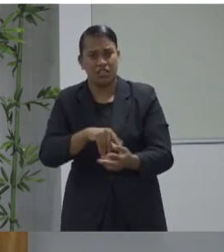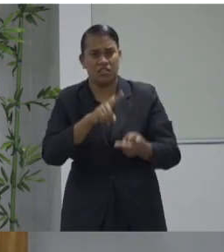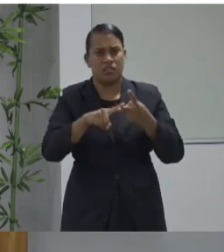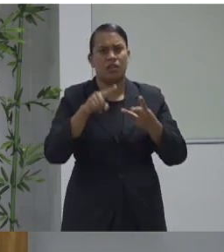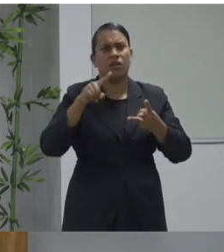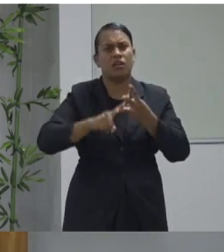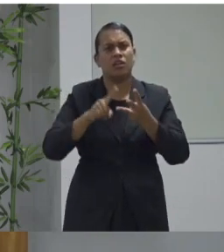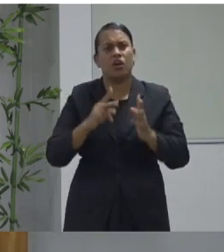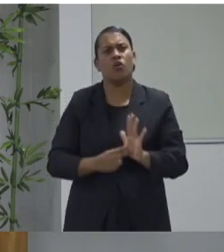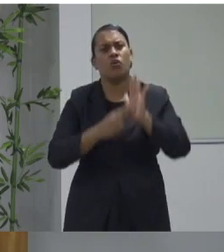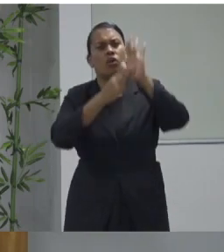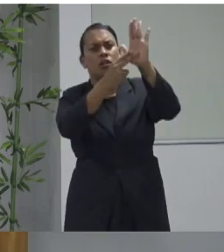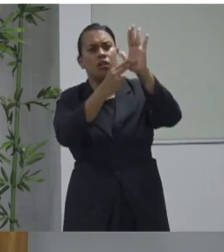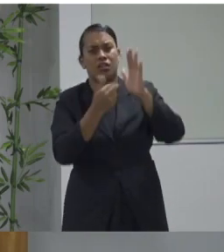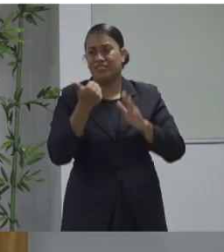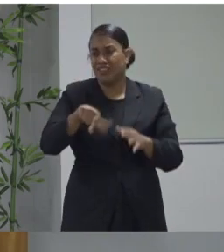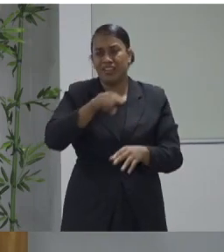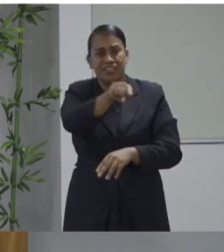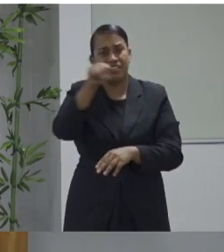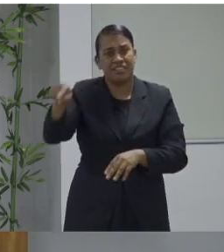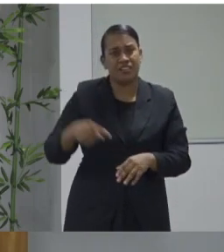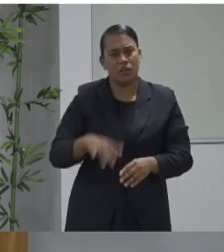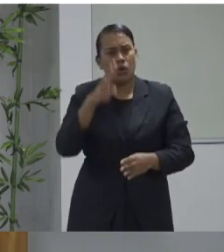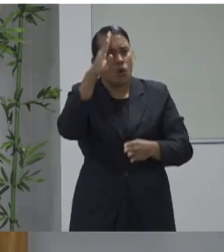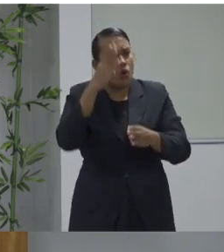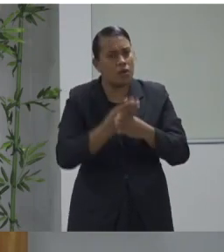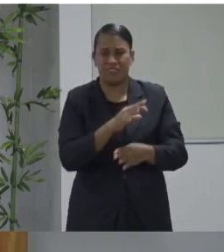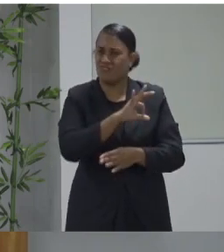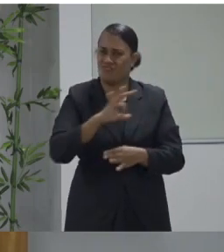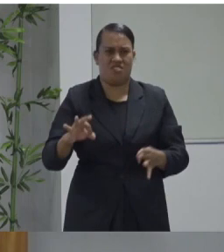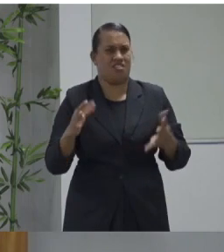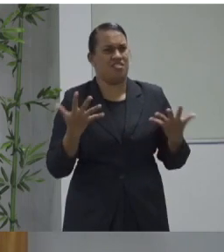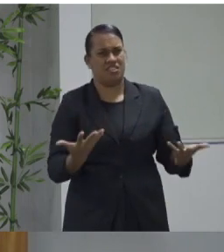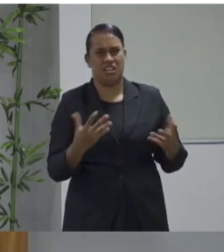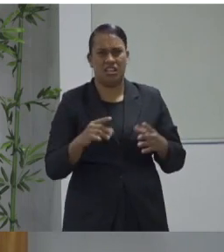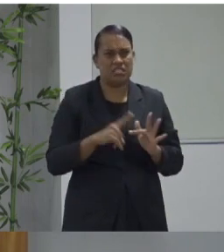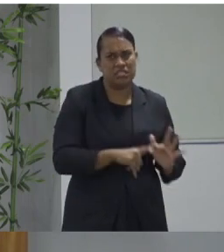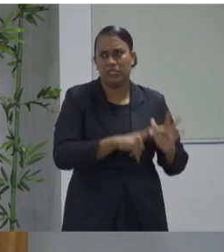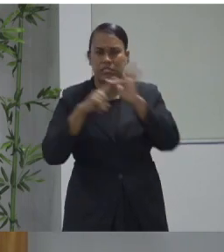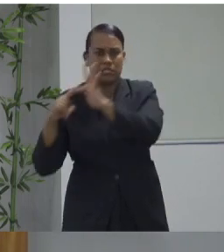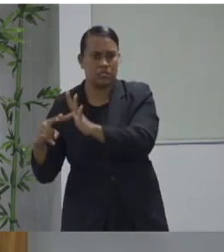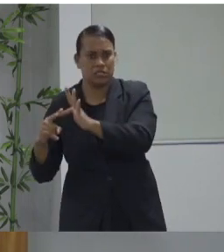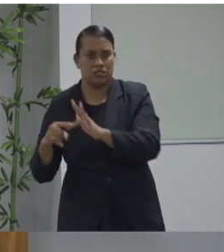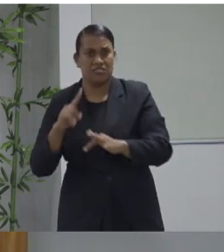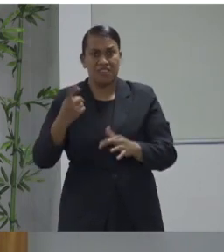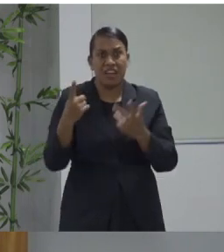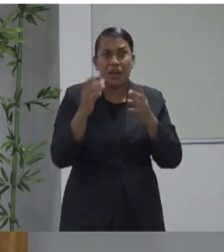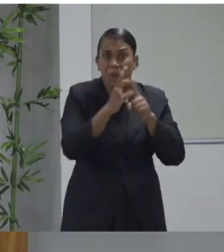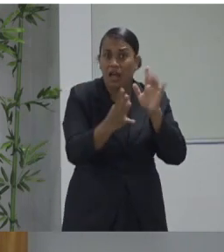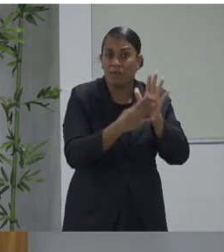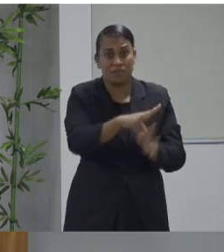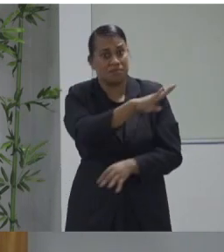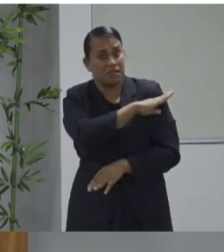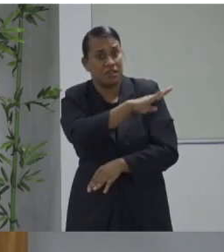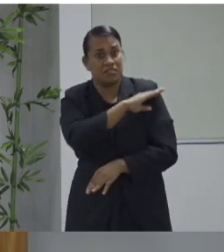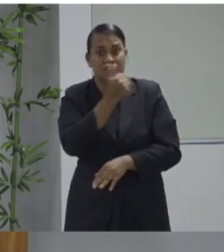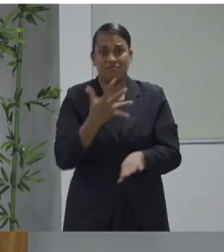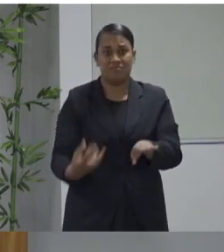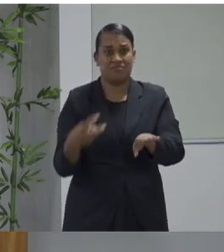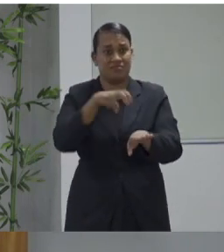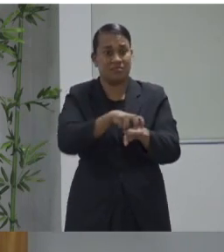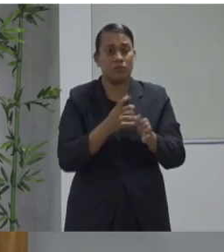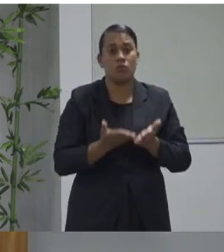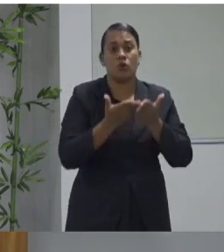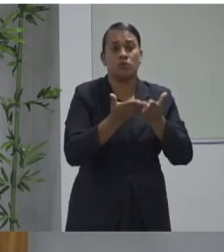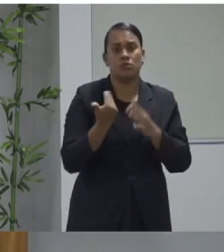Division. God forbid it hits the Eastern. But as the Honorable Prime Minister had said, somebody got on a fiber boat, on a fiberglass